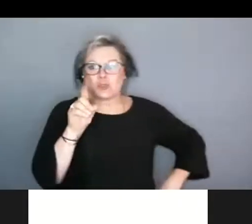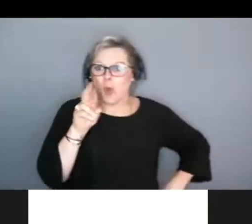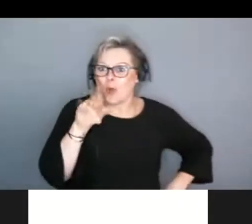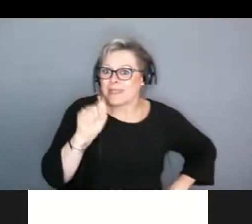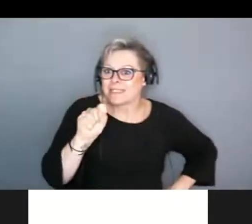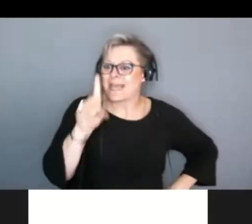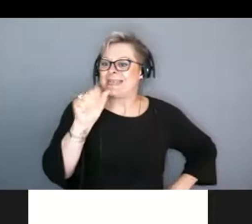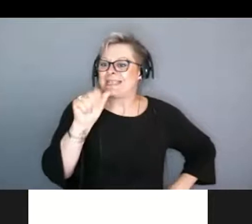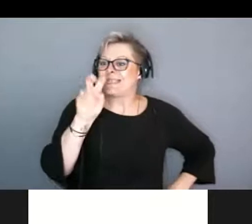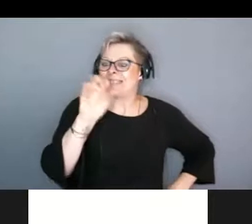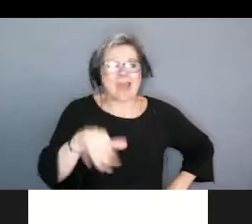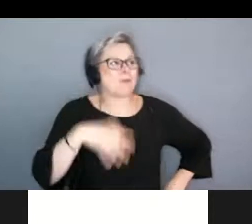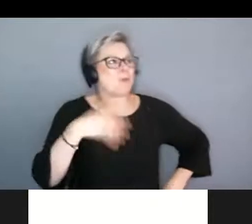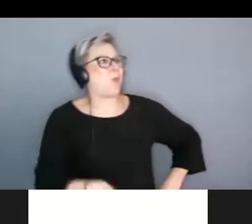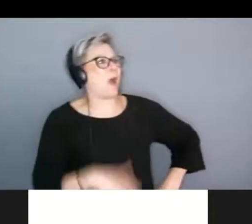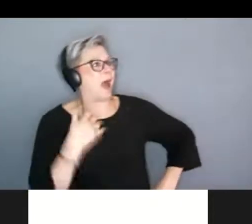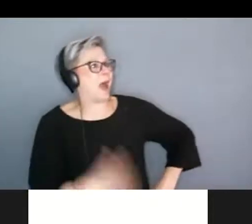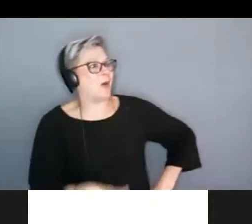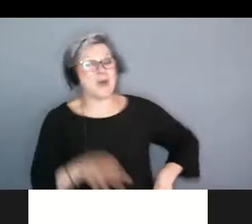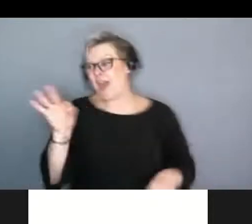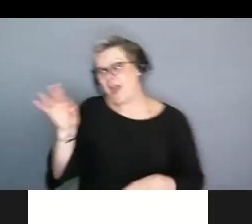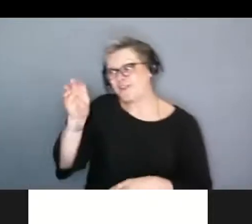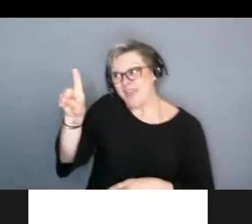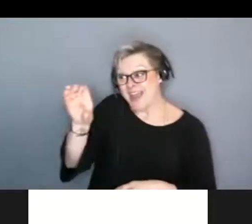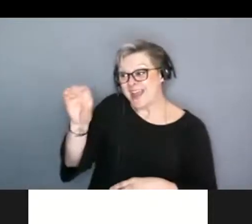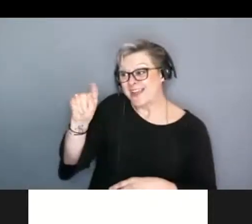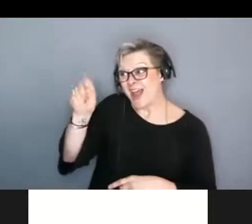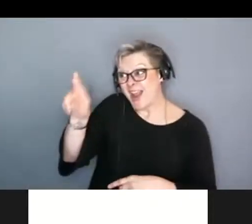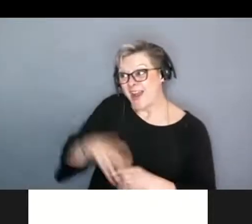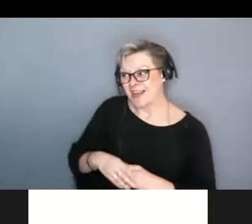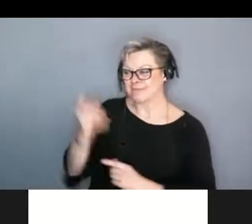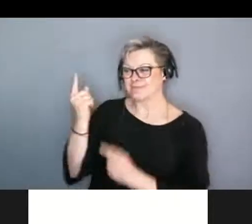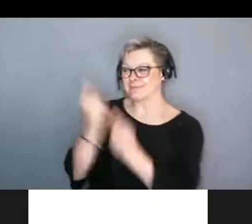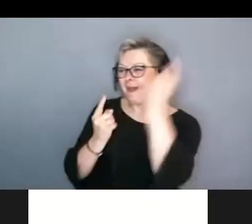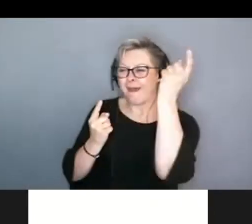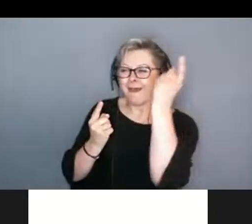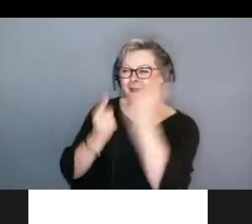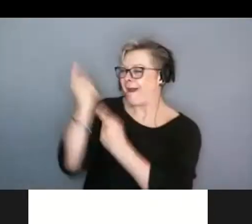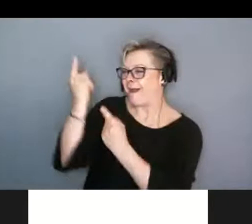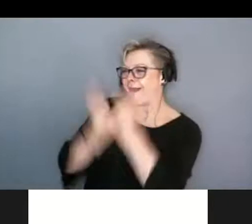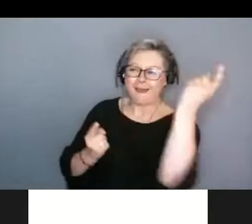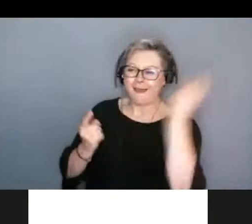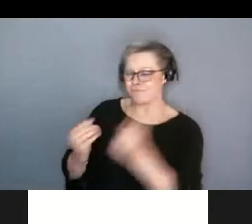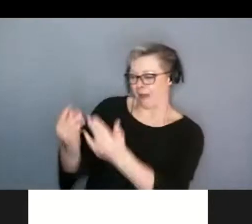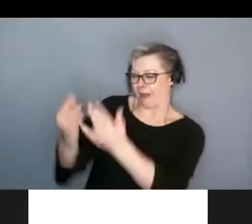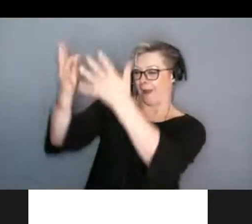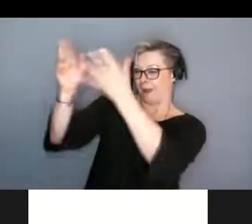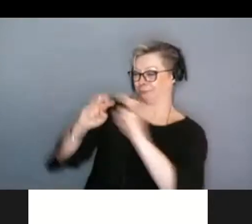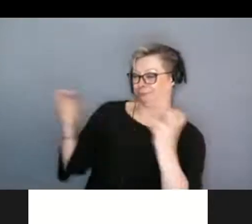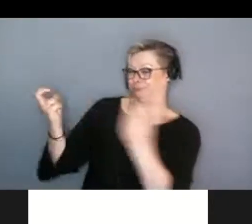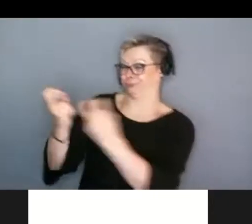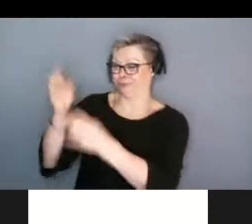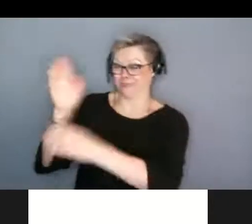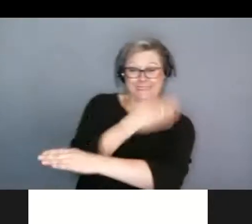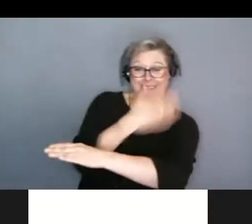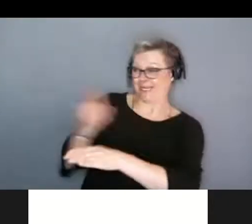Davy. Well. Fred Cutler, star of the Fireside Sing-Alongs. Oh, I